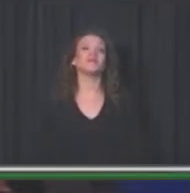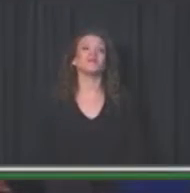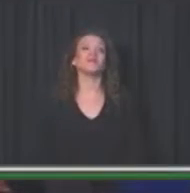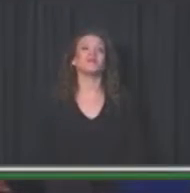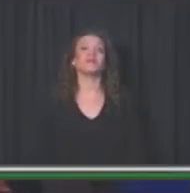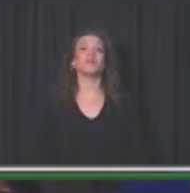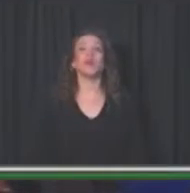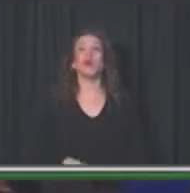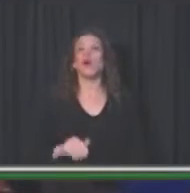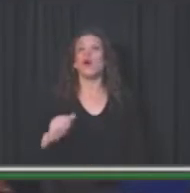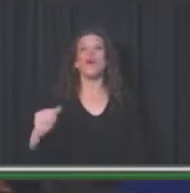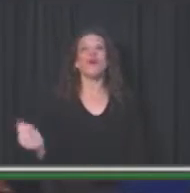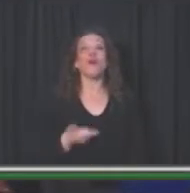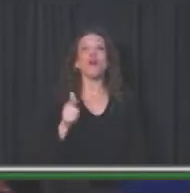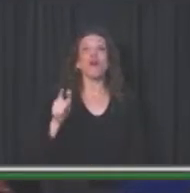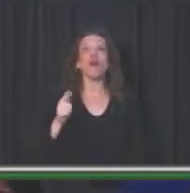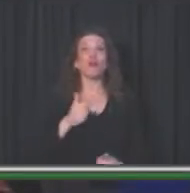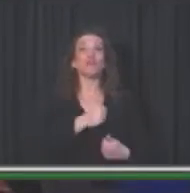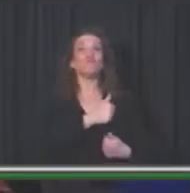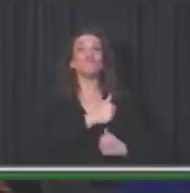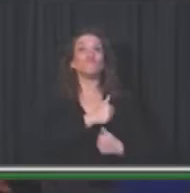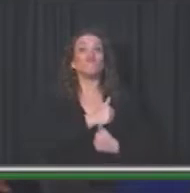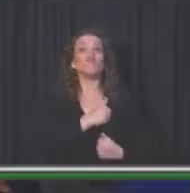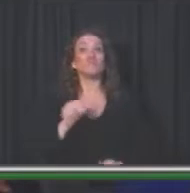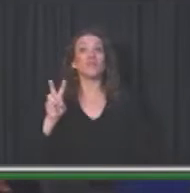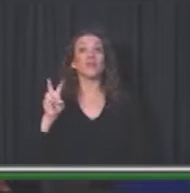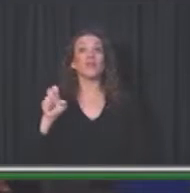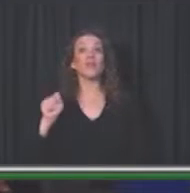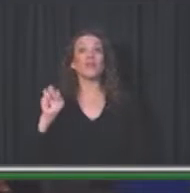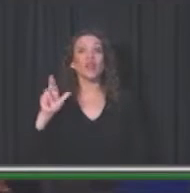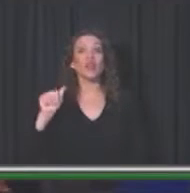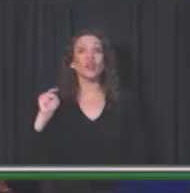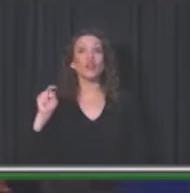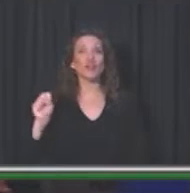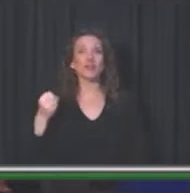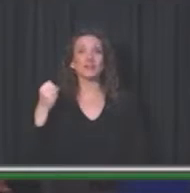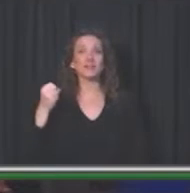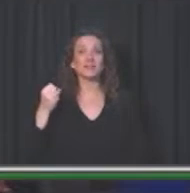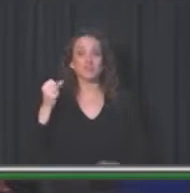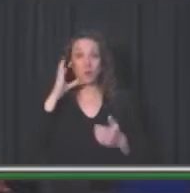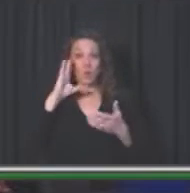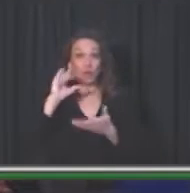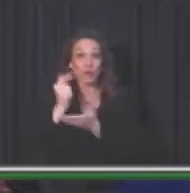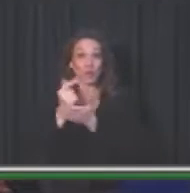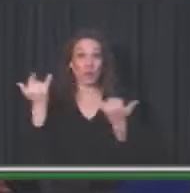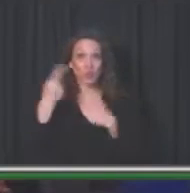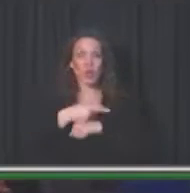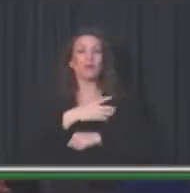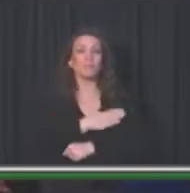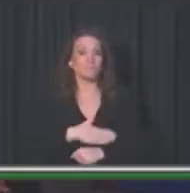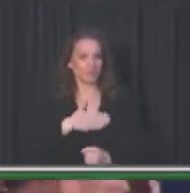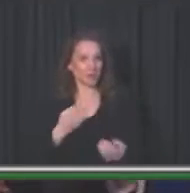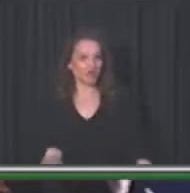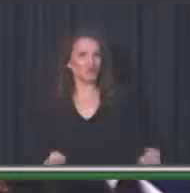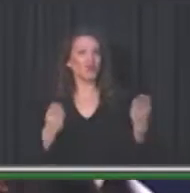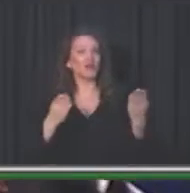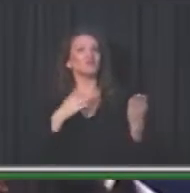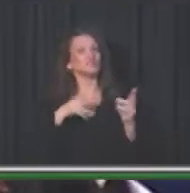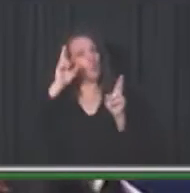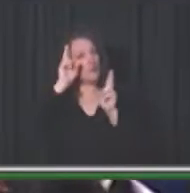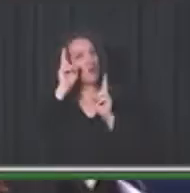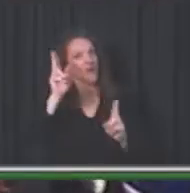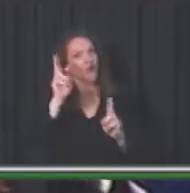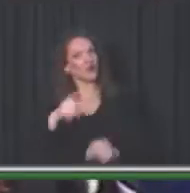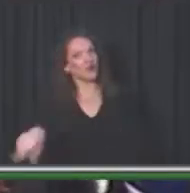Would all of the veterans who are graduating today please rise so that we can salute you?